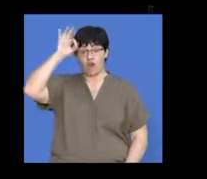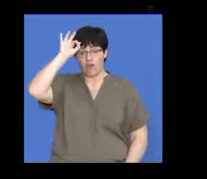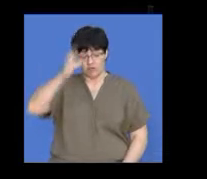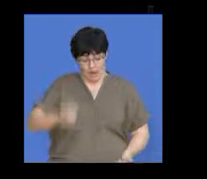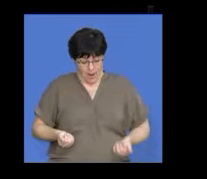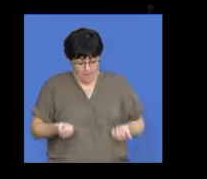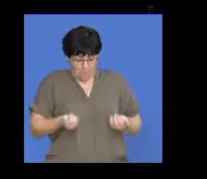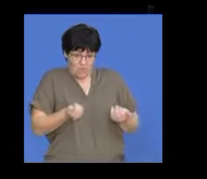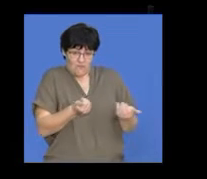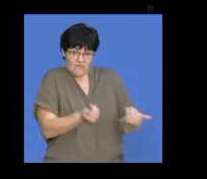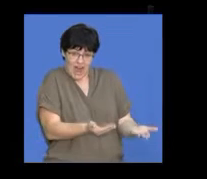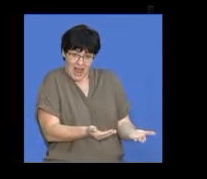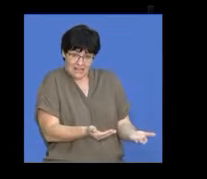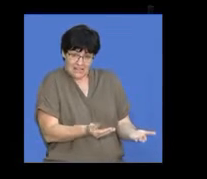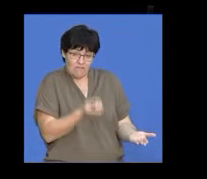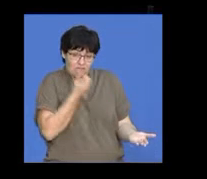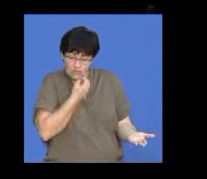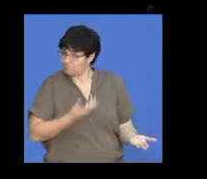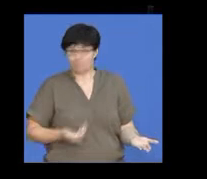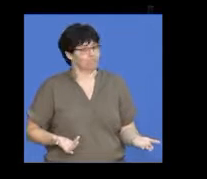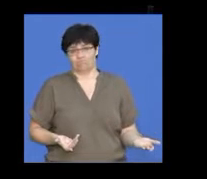not providing the food.